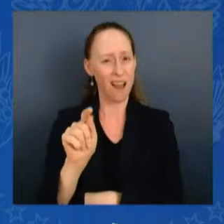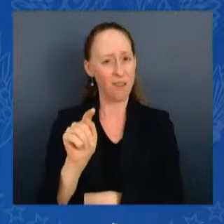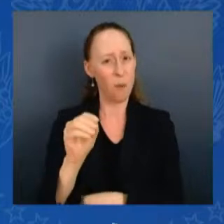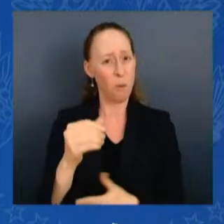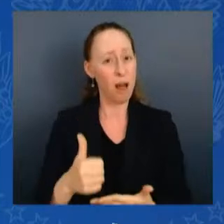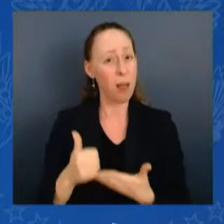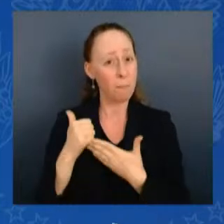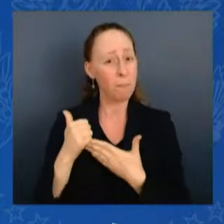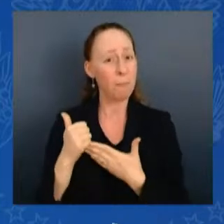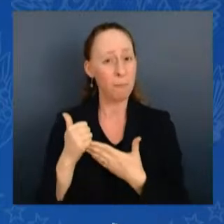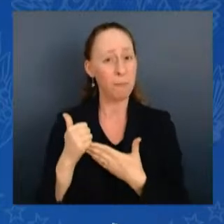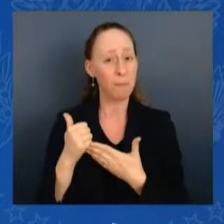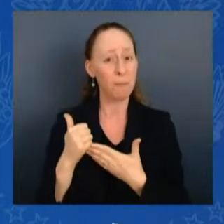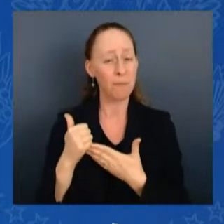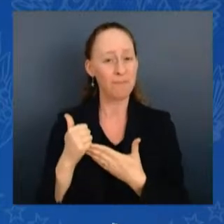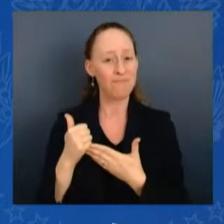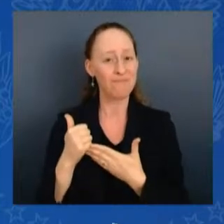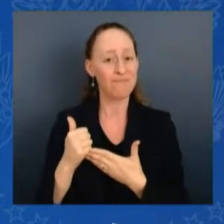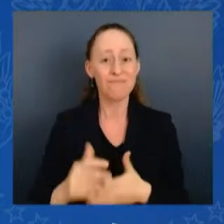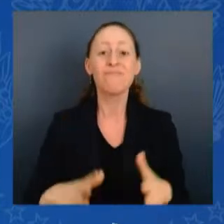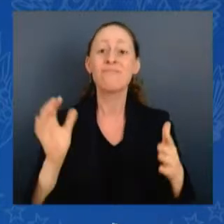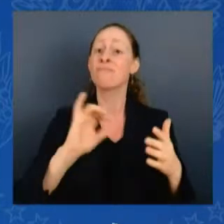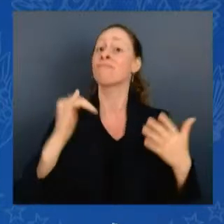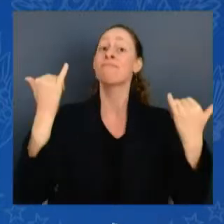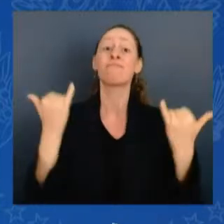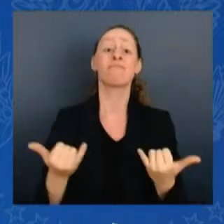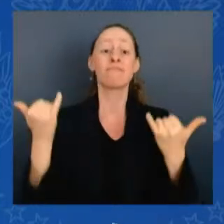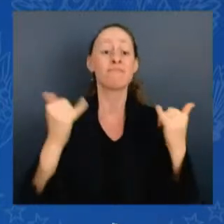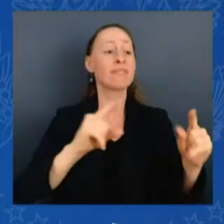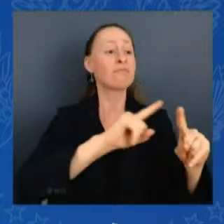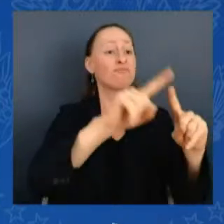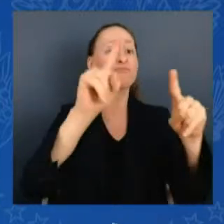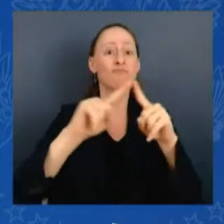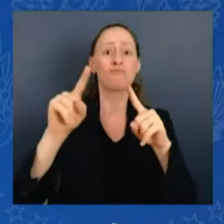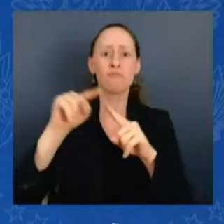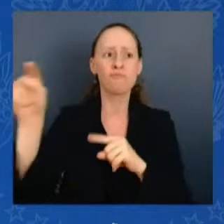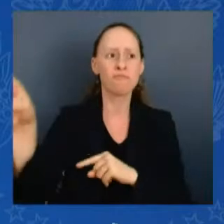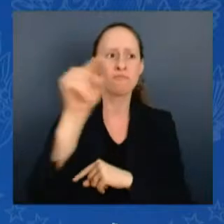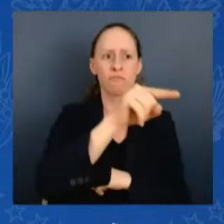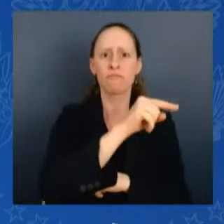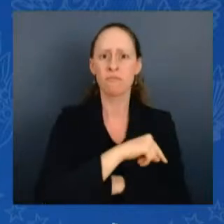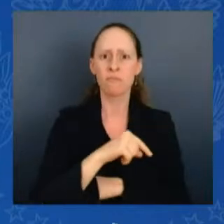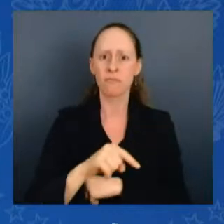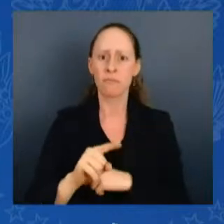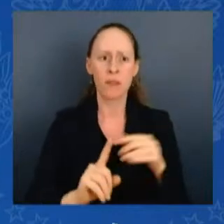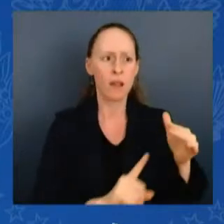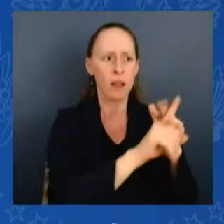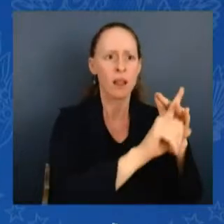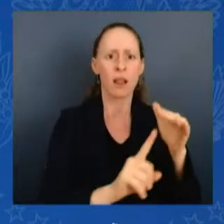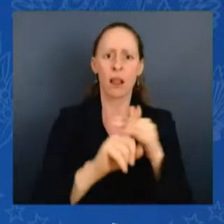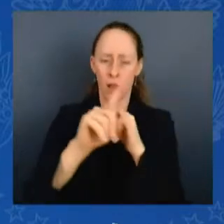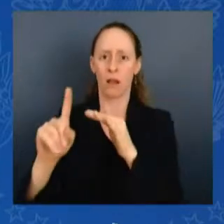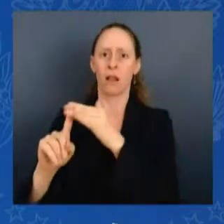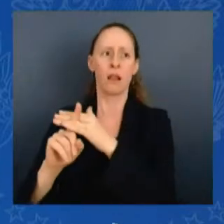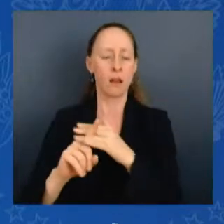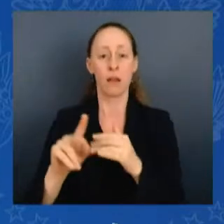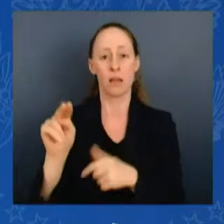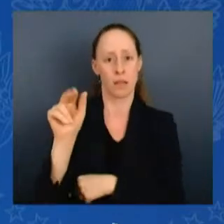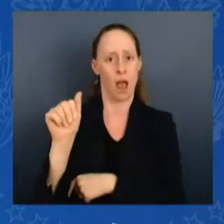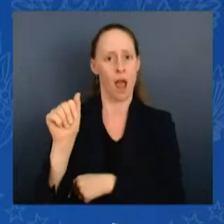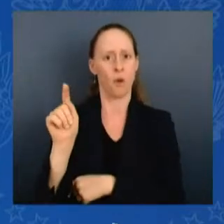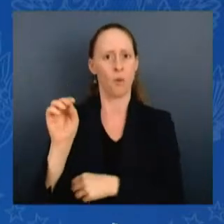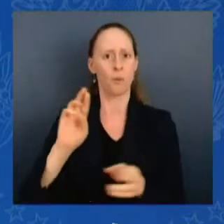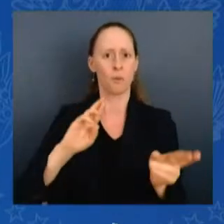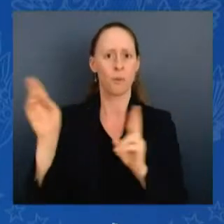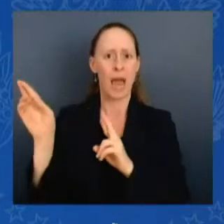decision: whether to enlarge NATO and welcome all adversaries as